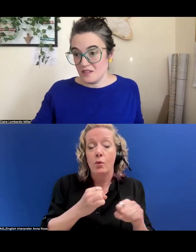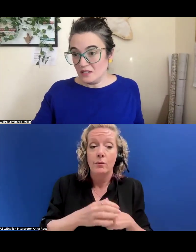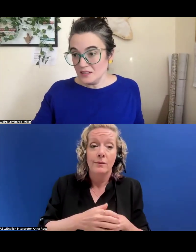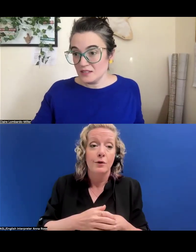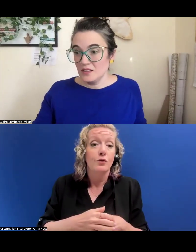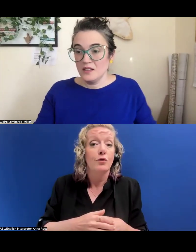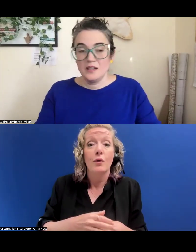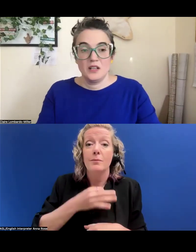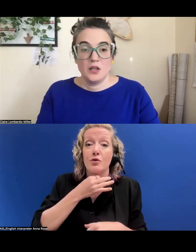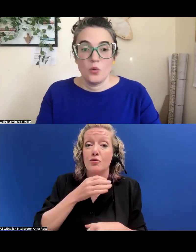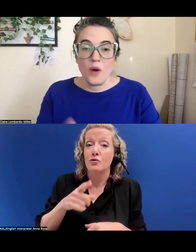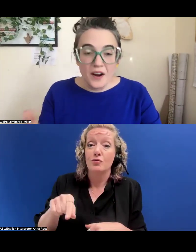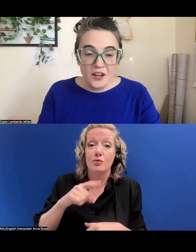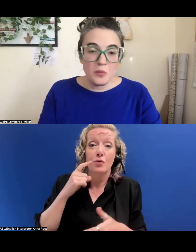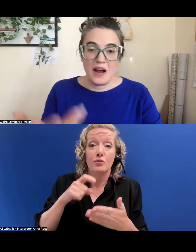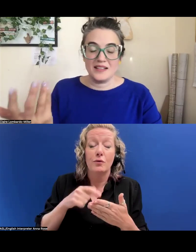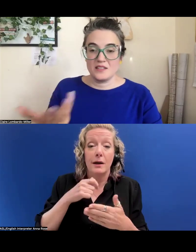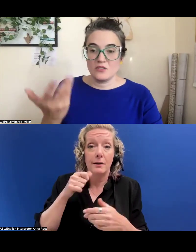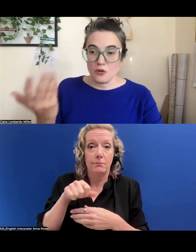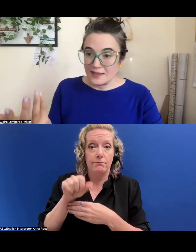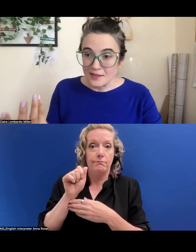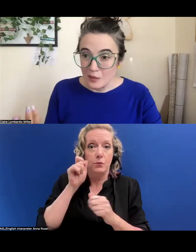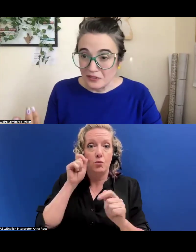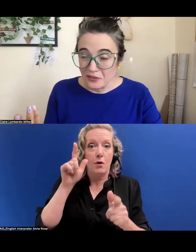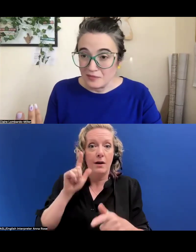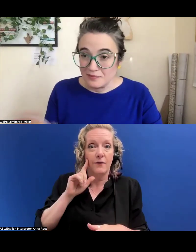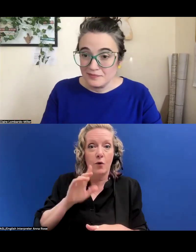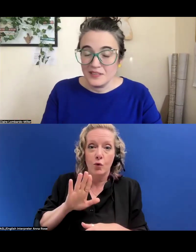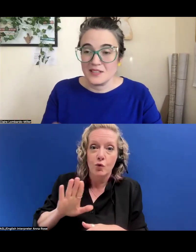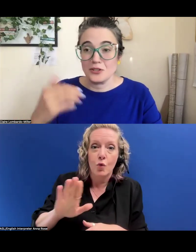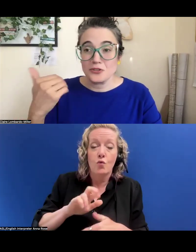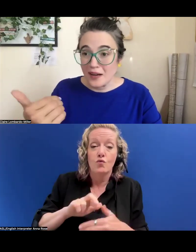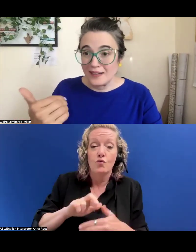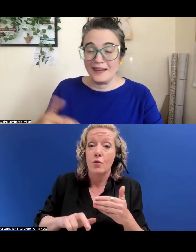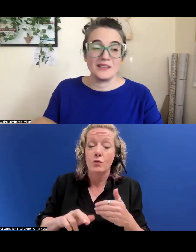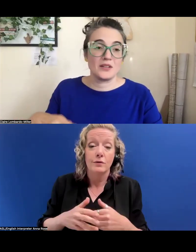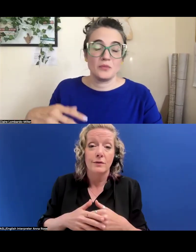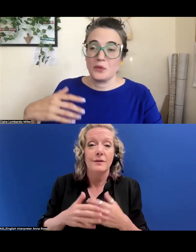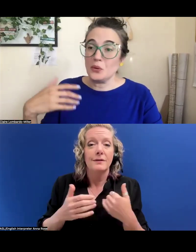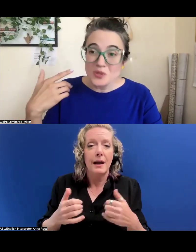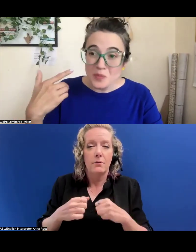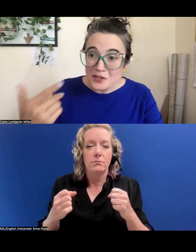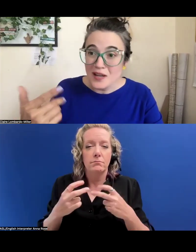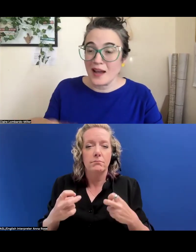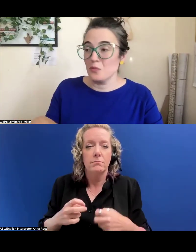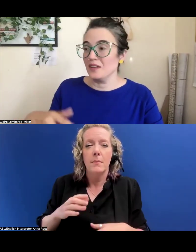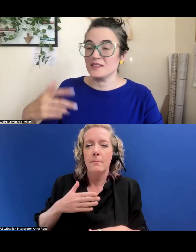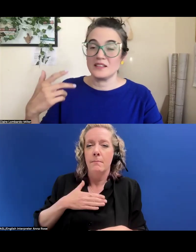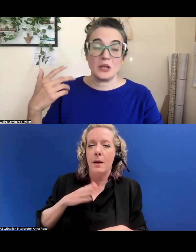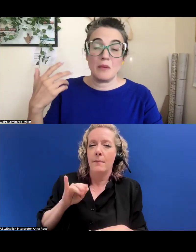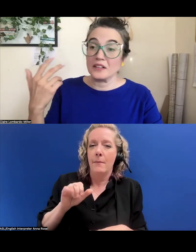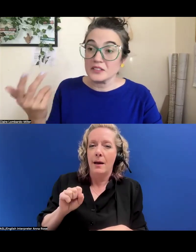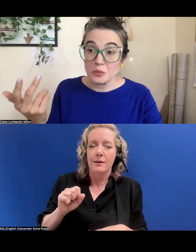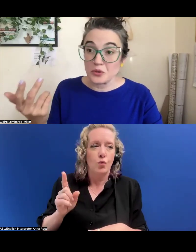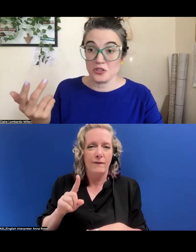your results, where are your biases and trends coming from? Is it your training? Is it who you spend your time with? Is